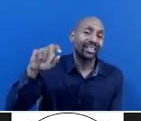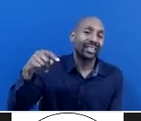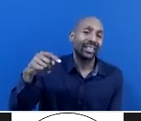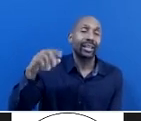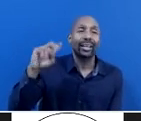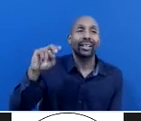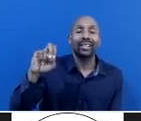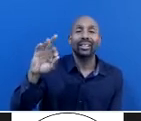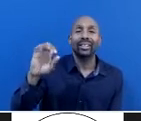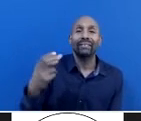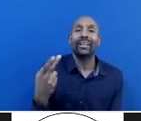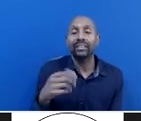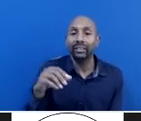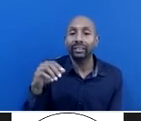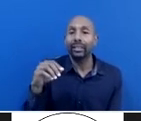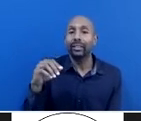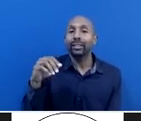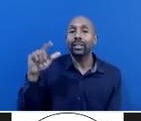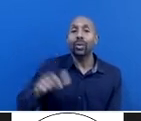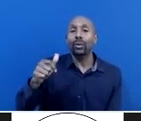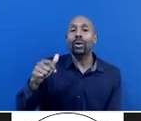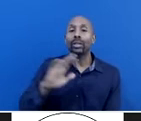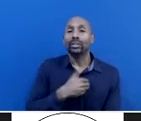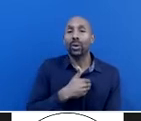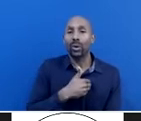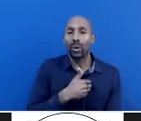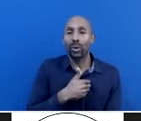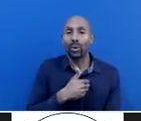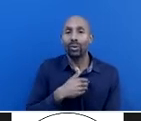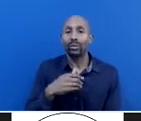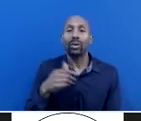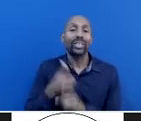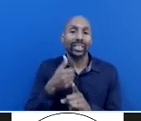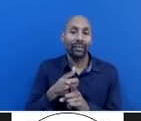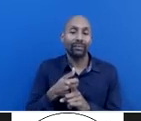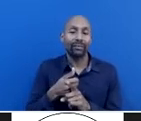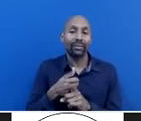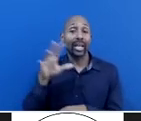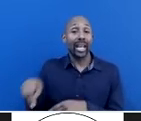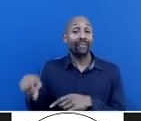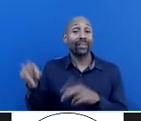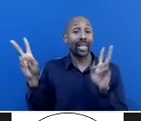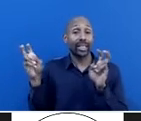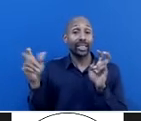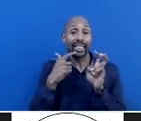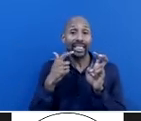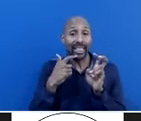that summarizes this, why every person needs a guide along the road, is that even the sharpest knife can't carve its own